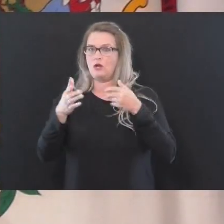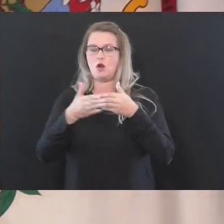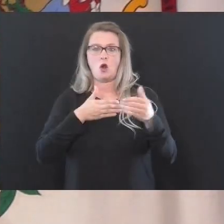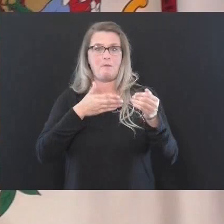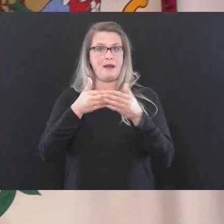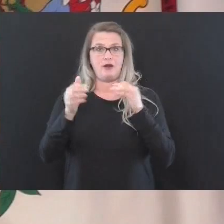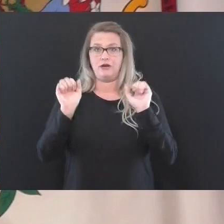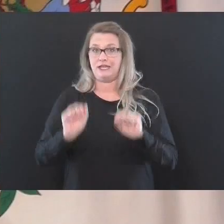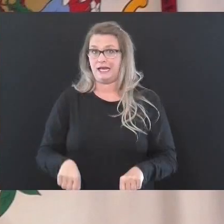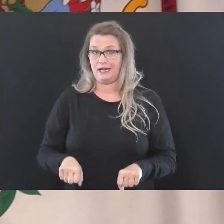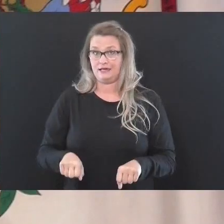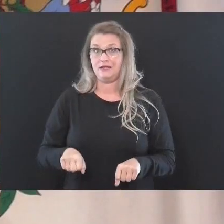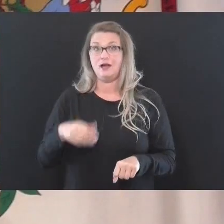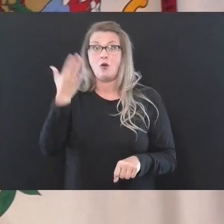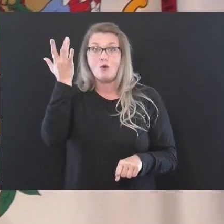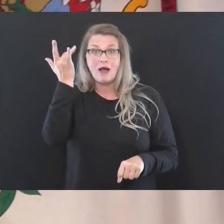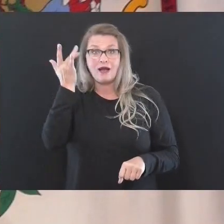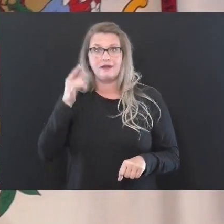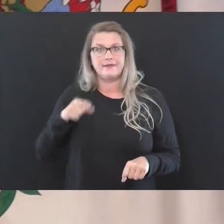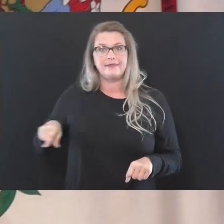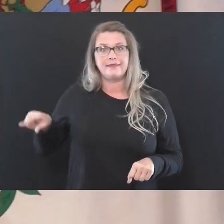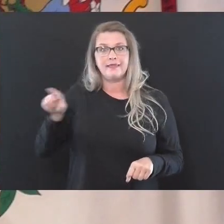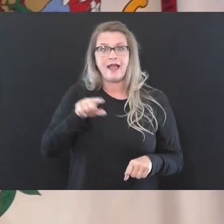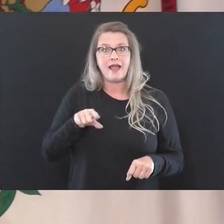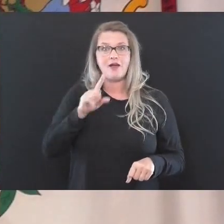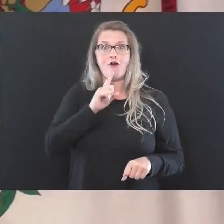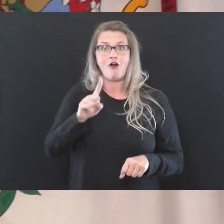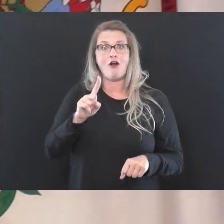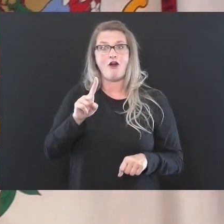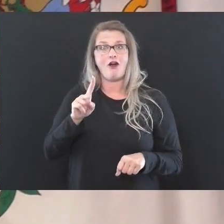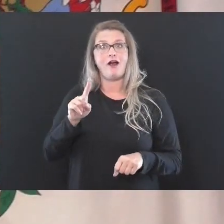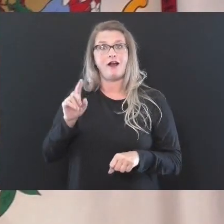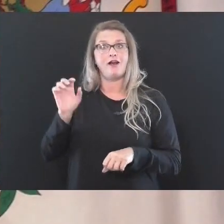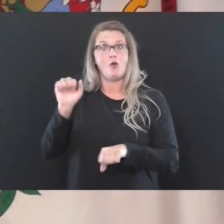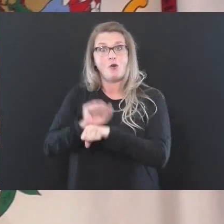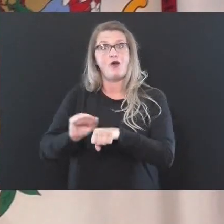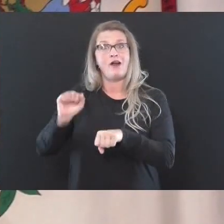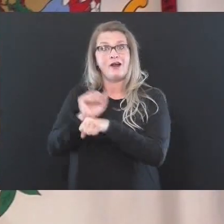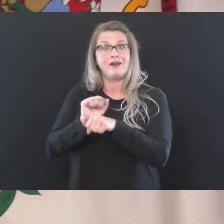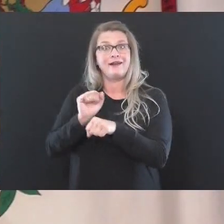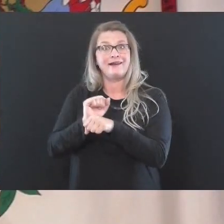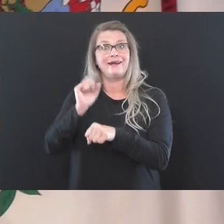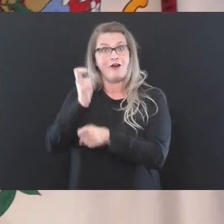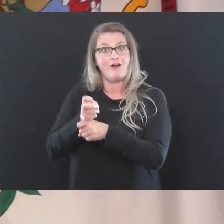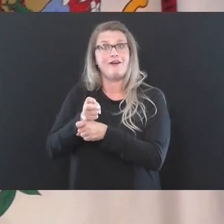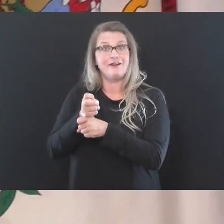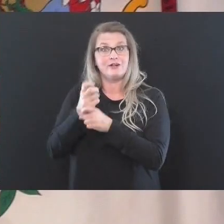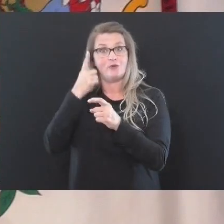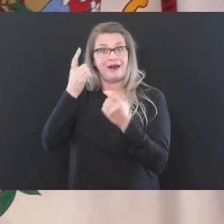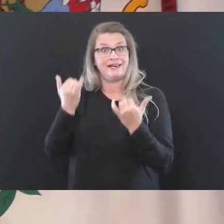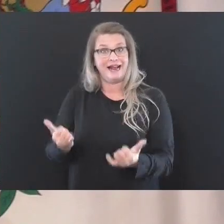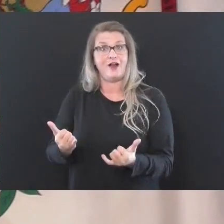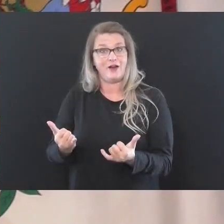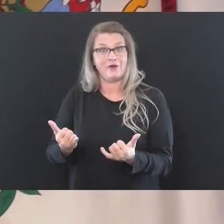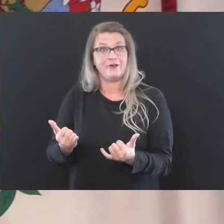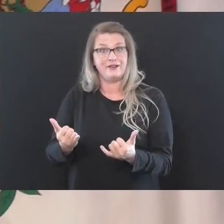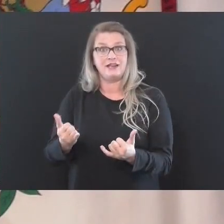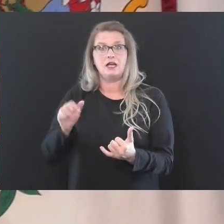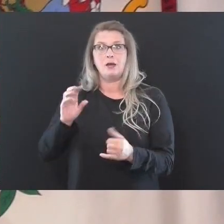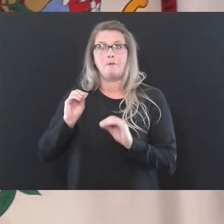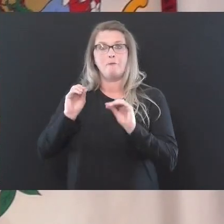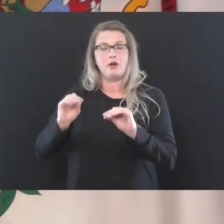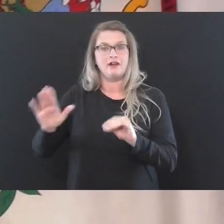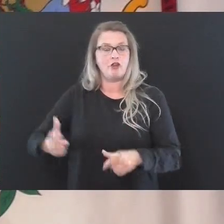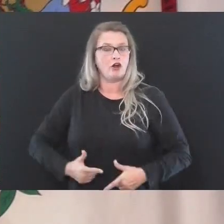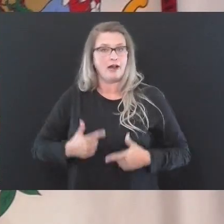possibly can, because they are doing heroic work beyond belief, and they're putting their lives, they're